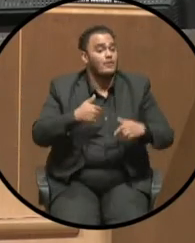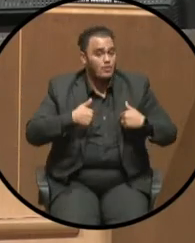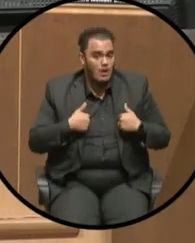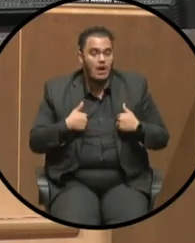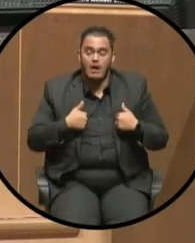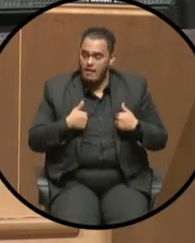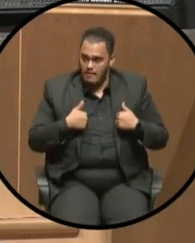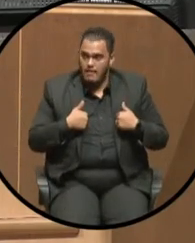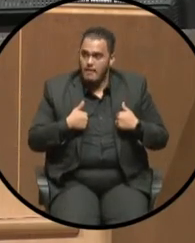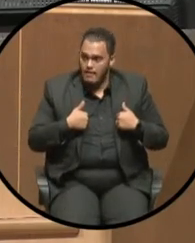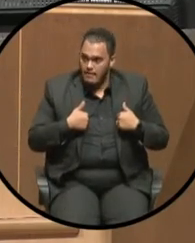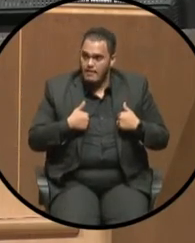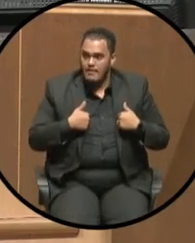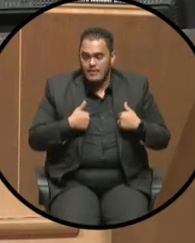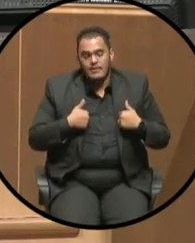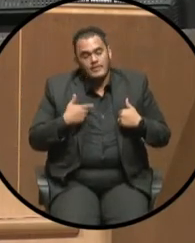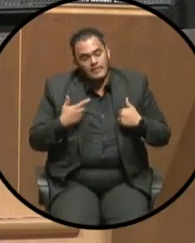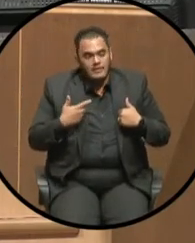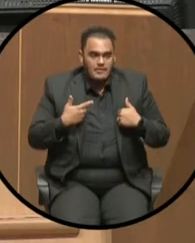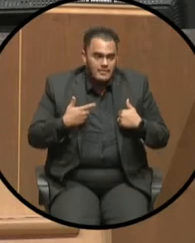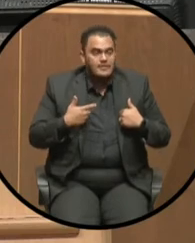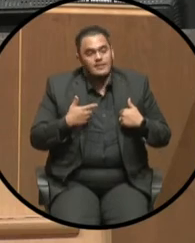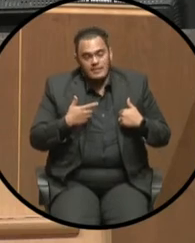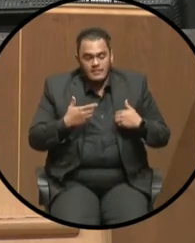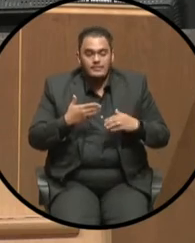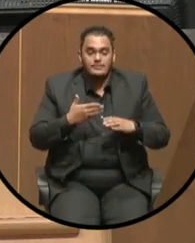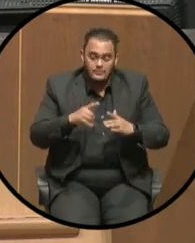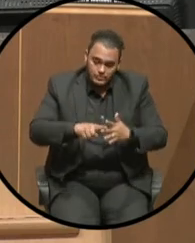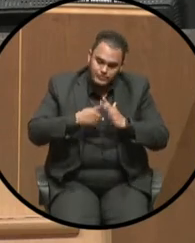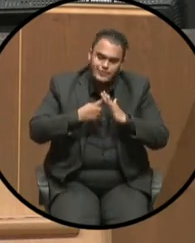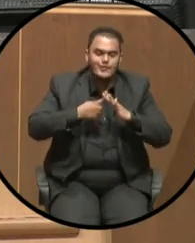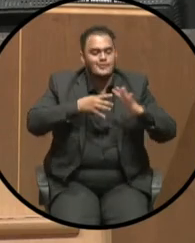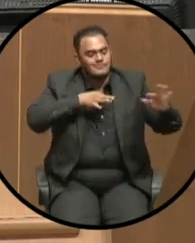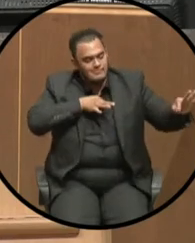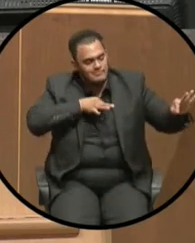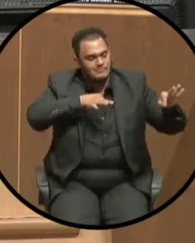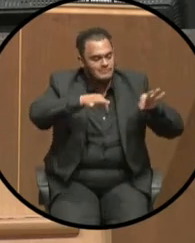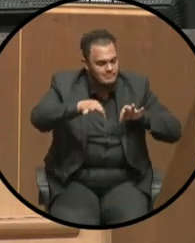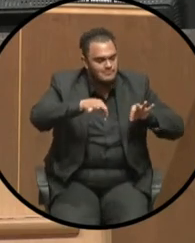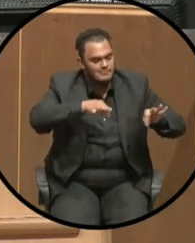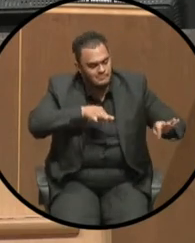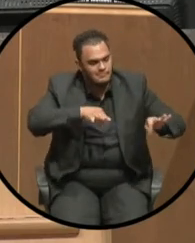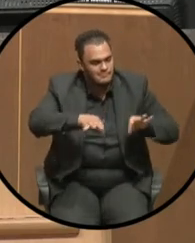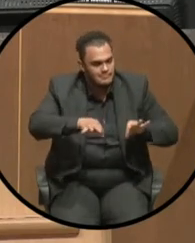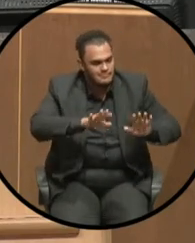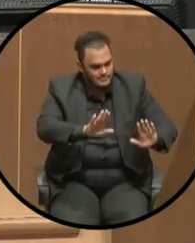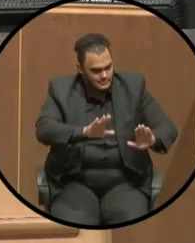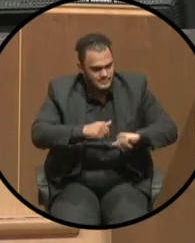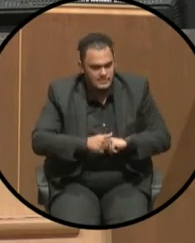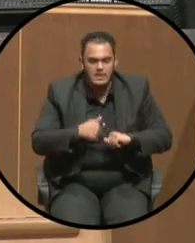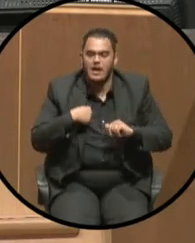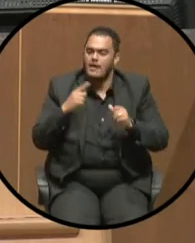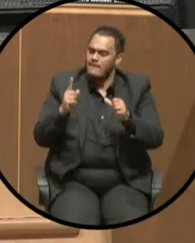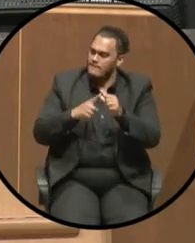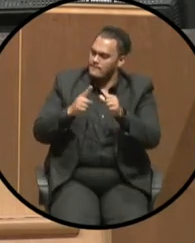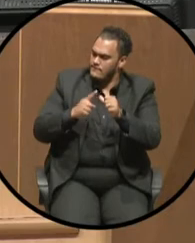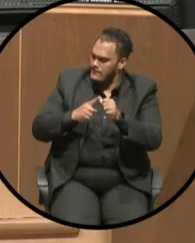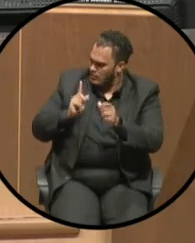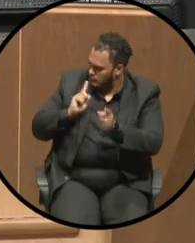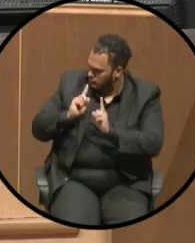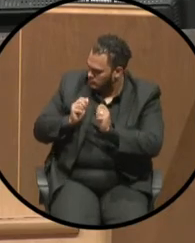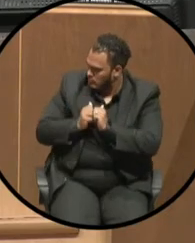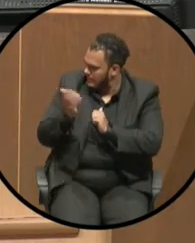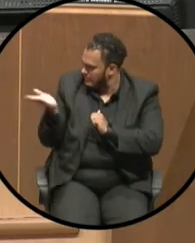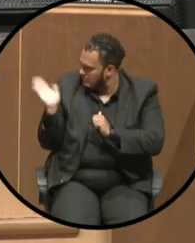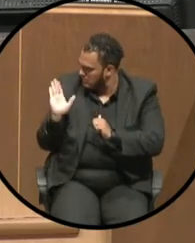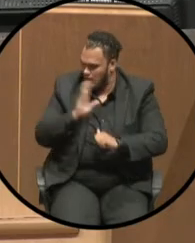rather regrettably lengthy instructions for public comments, let me just speak with the board briefly. At last meeting,